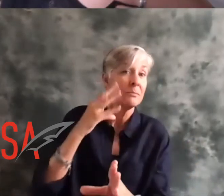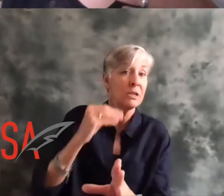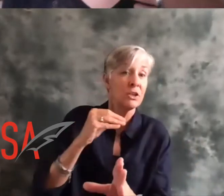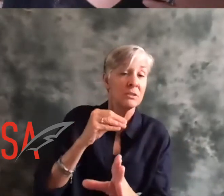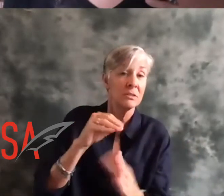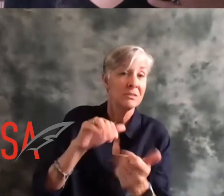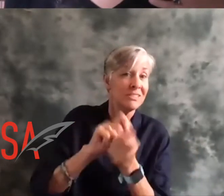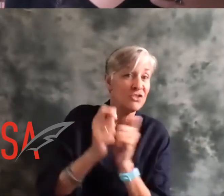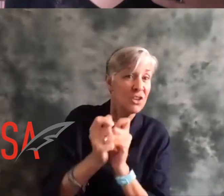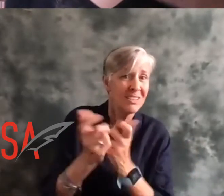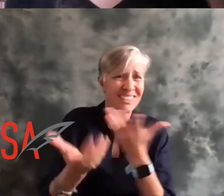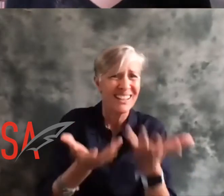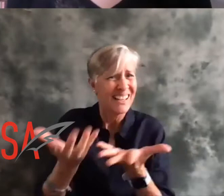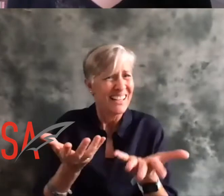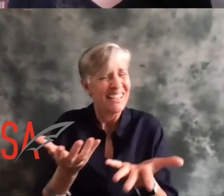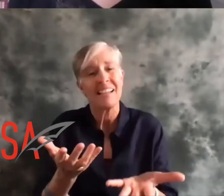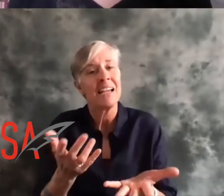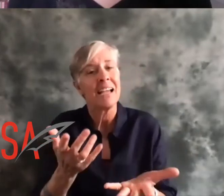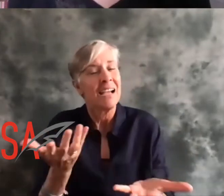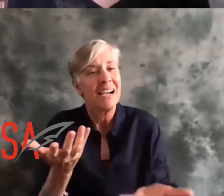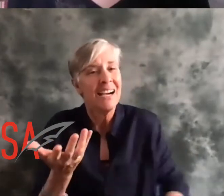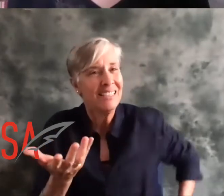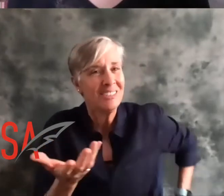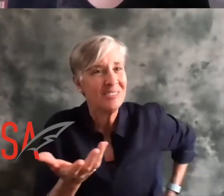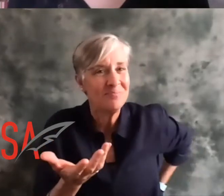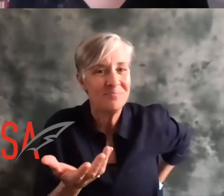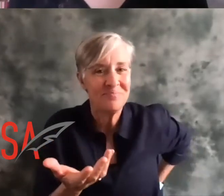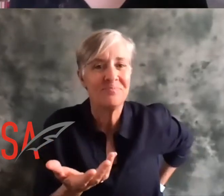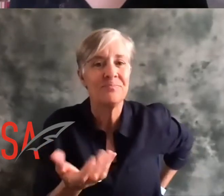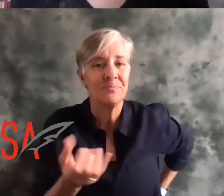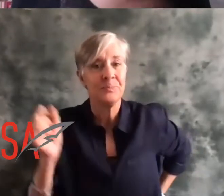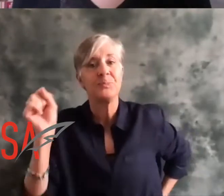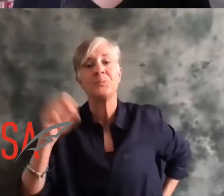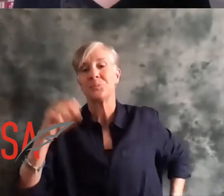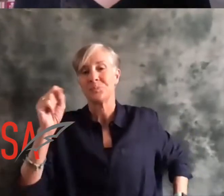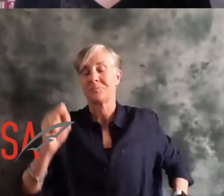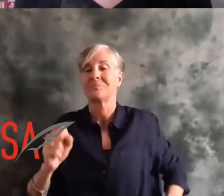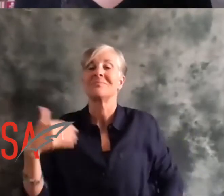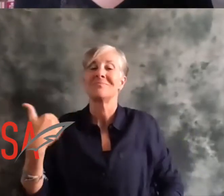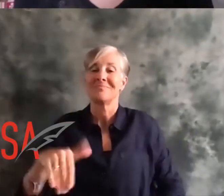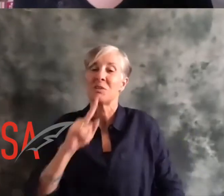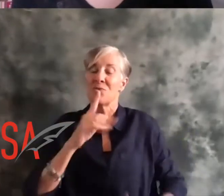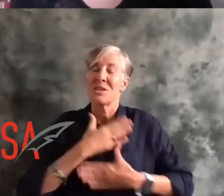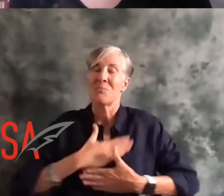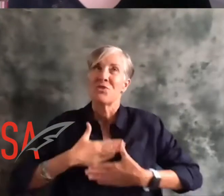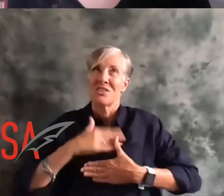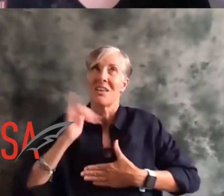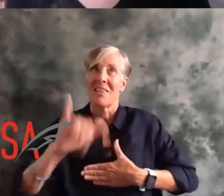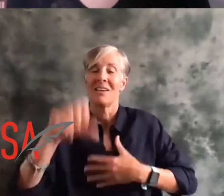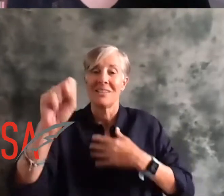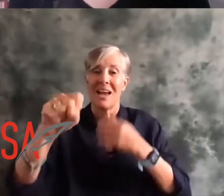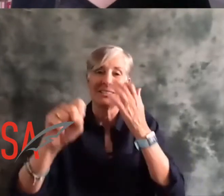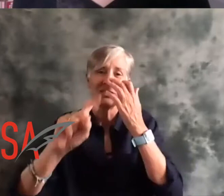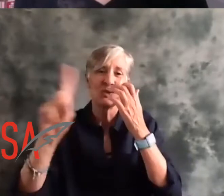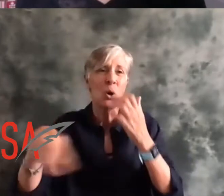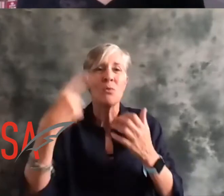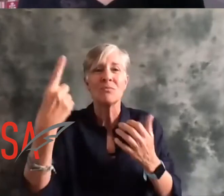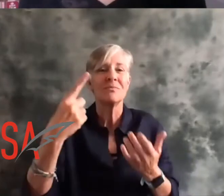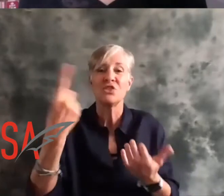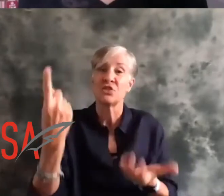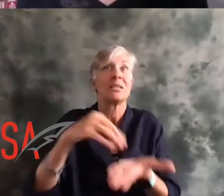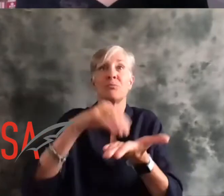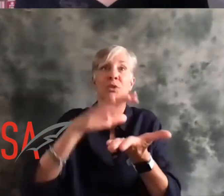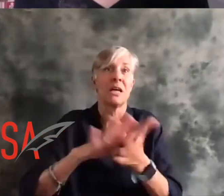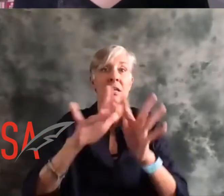kind of stuff. Same goes for everything. Yeah, that's awesome. I really appreciate you saying that. Yeah, just don't have diversity